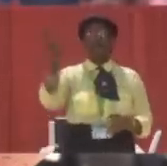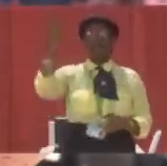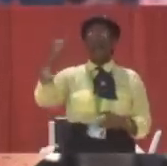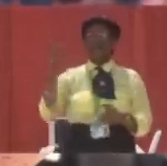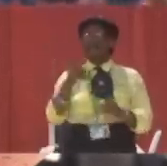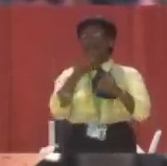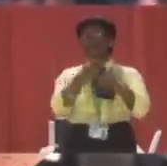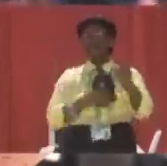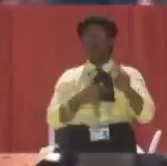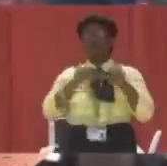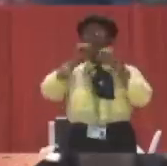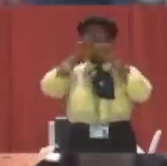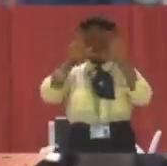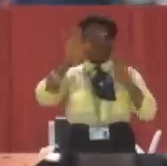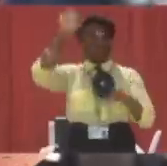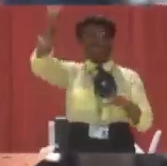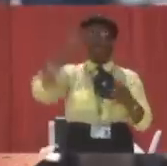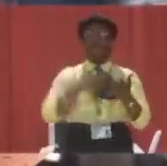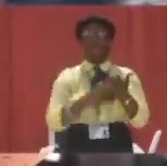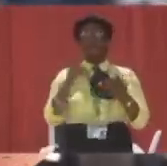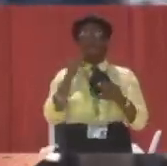Bless His holy name.